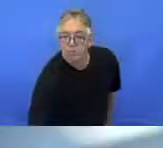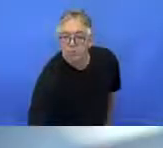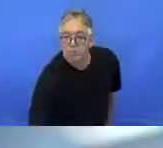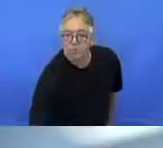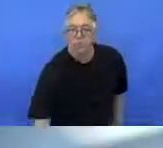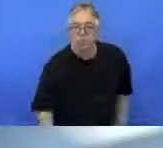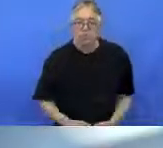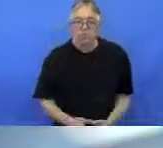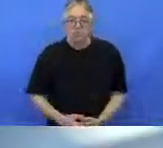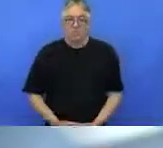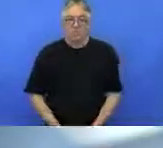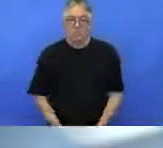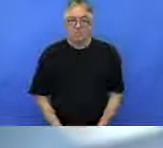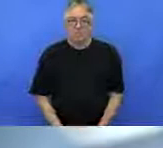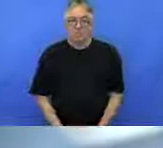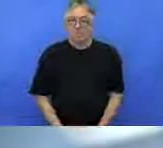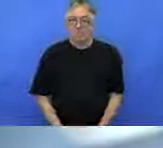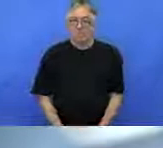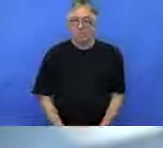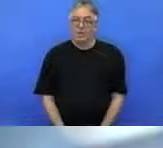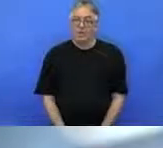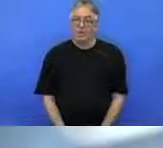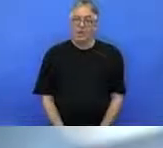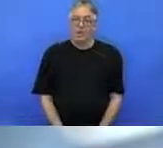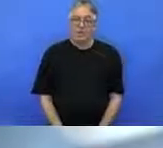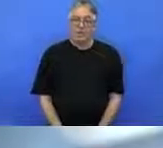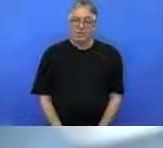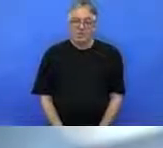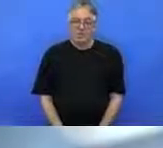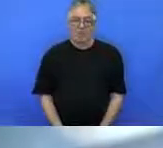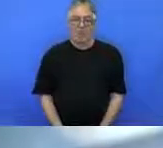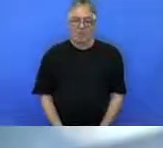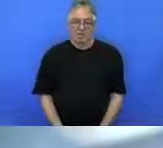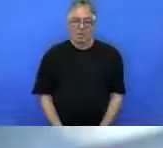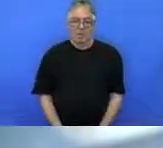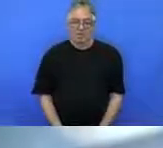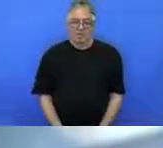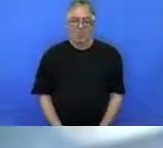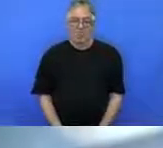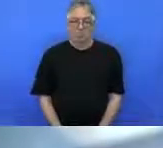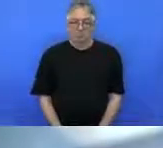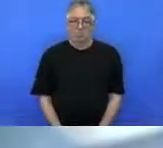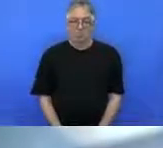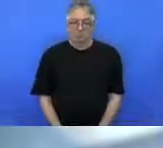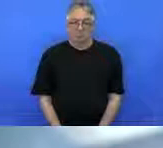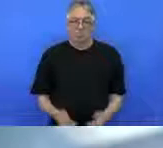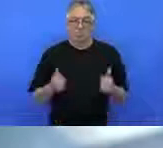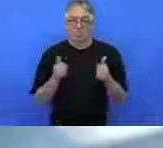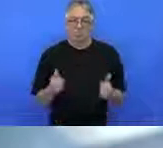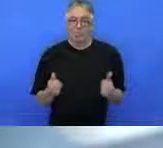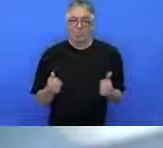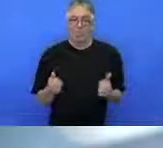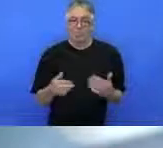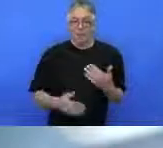on linking the active human agency and participation of persons with disabilities, goals of inclusion